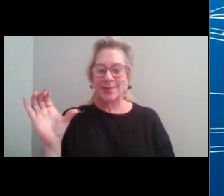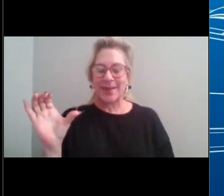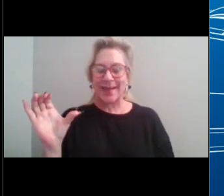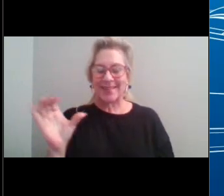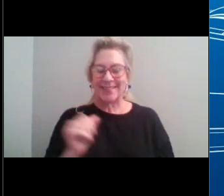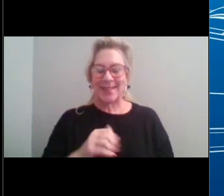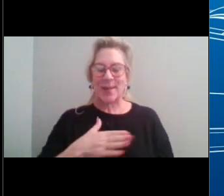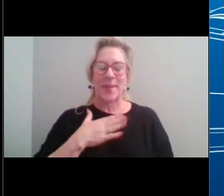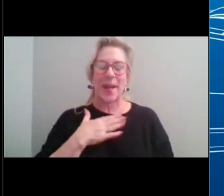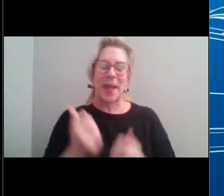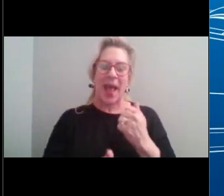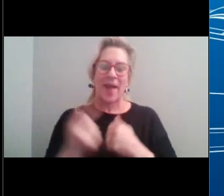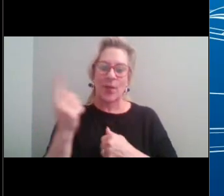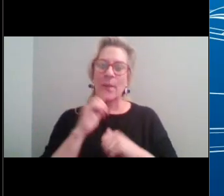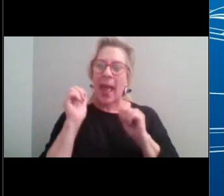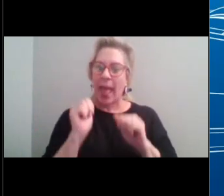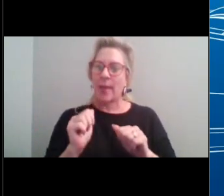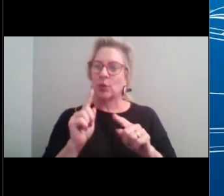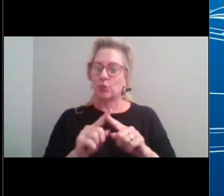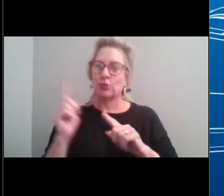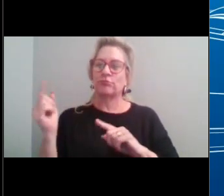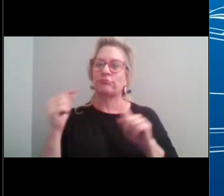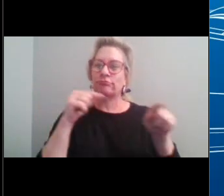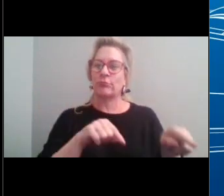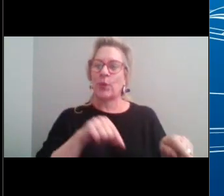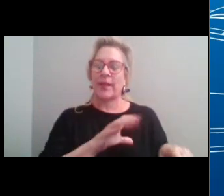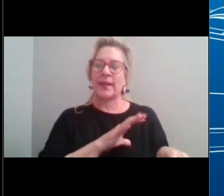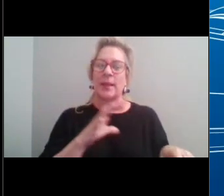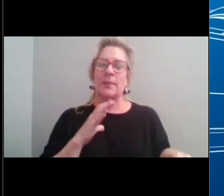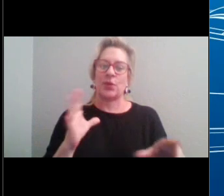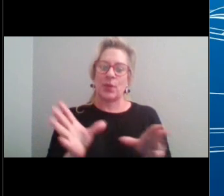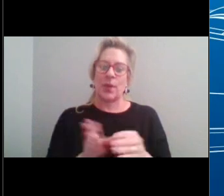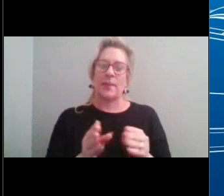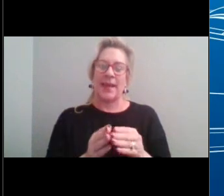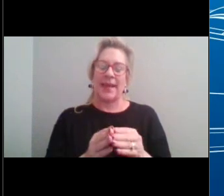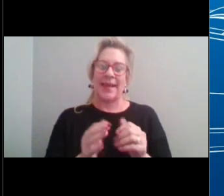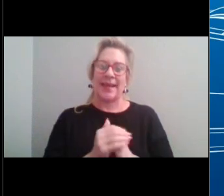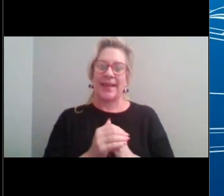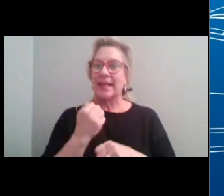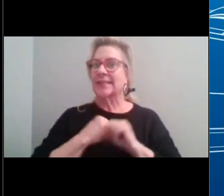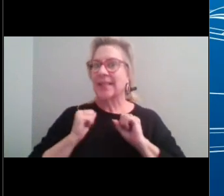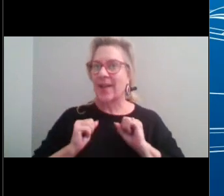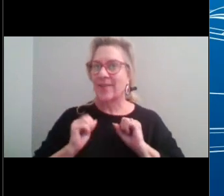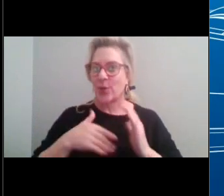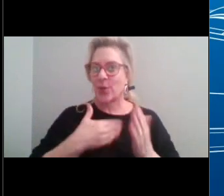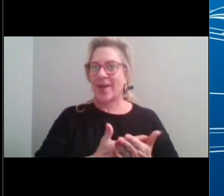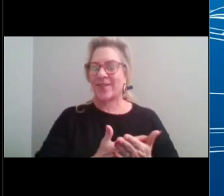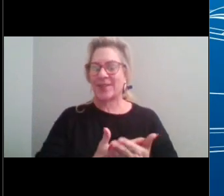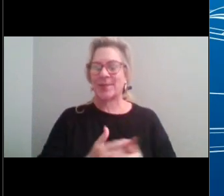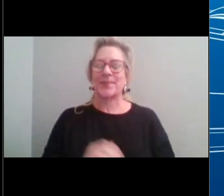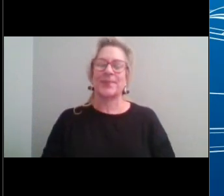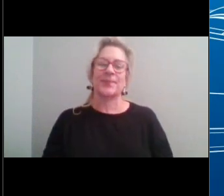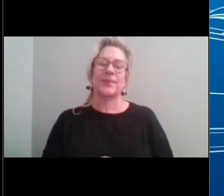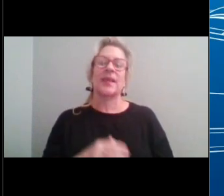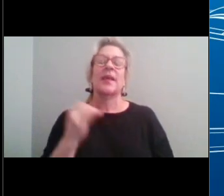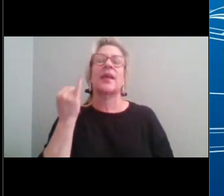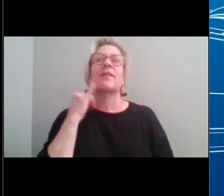Glad everybody has been able to make it out to this commission meeting very safely. If I could sum